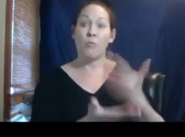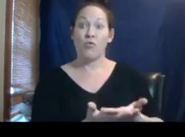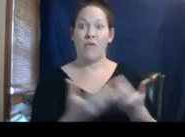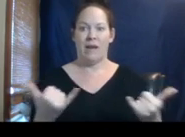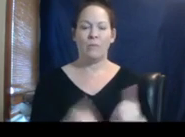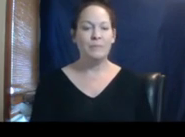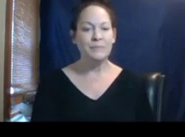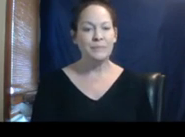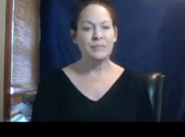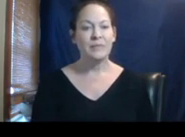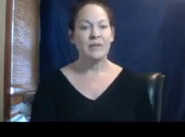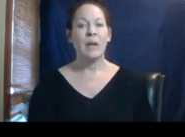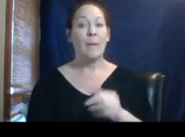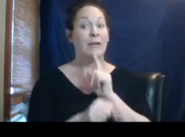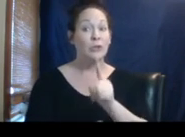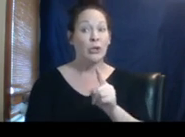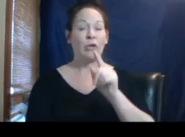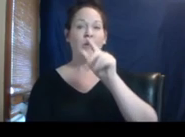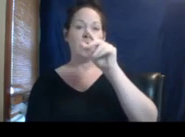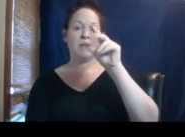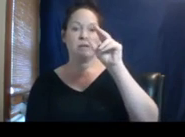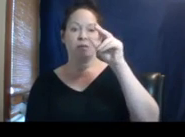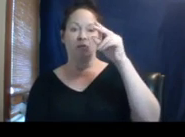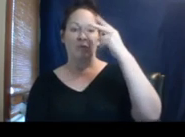made sure my exponents go in descending order.